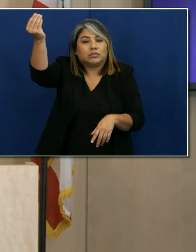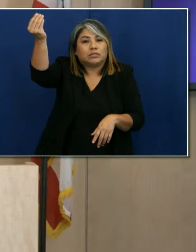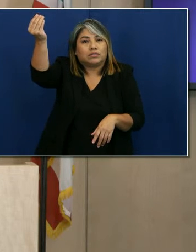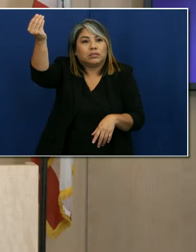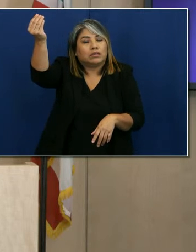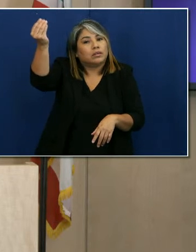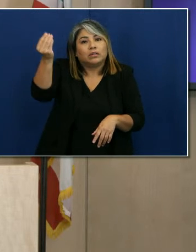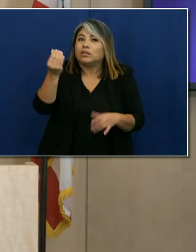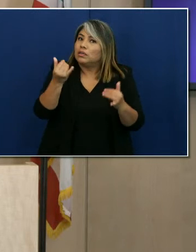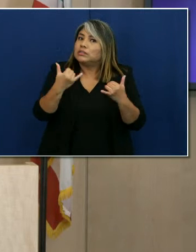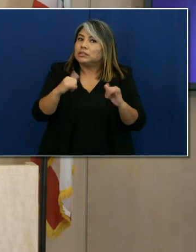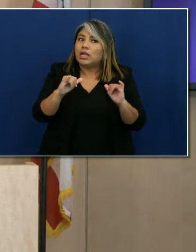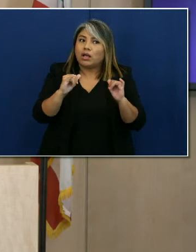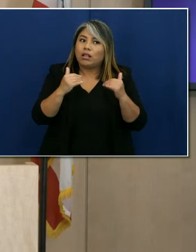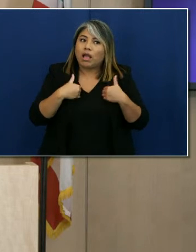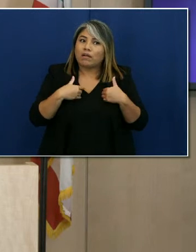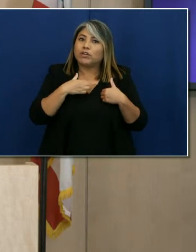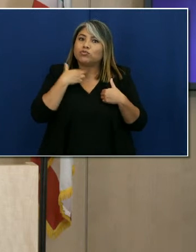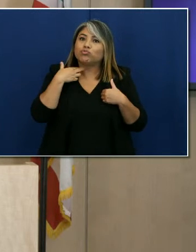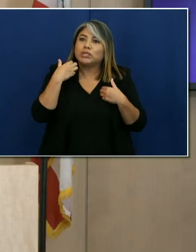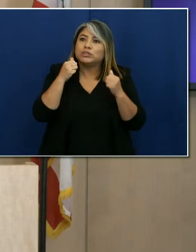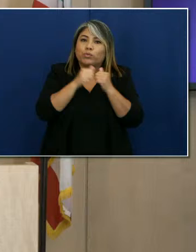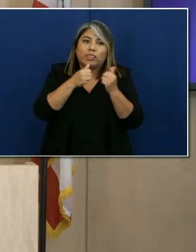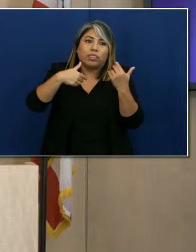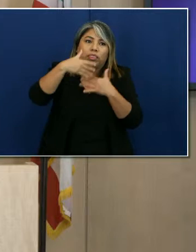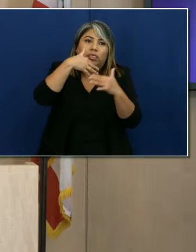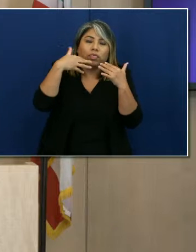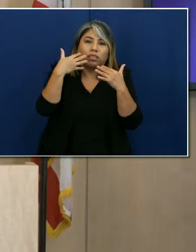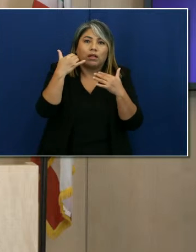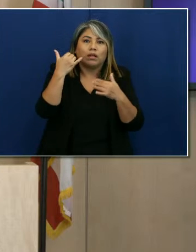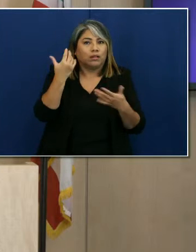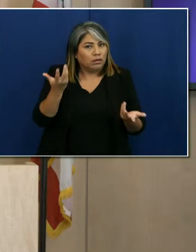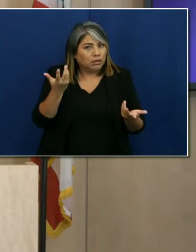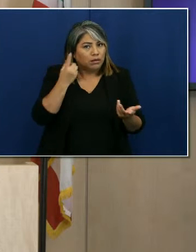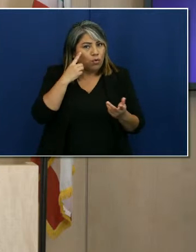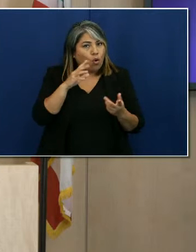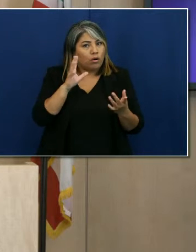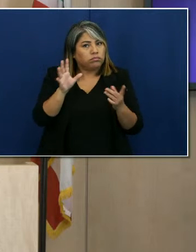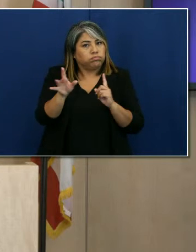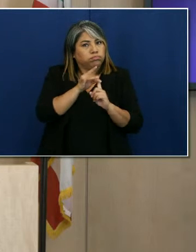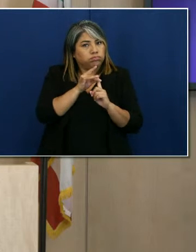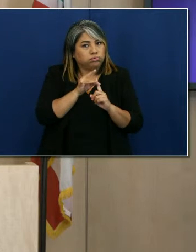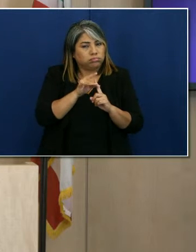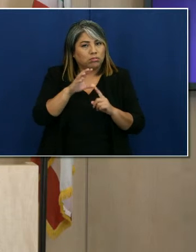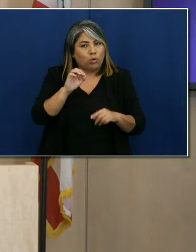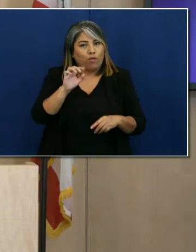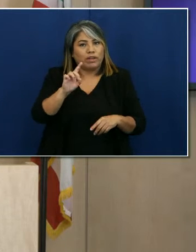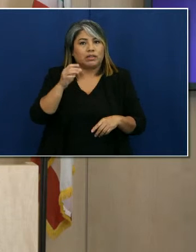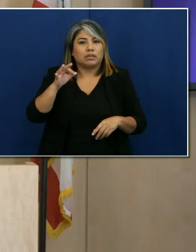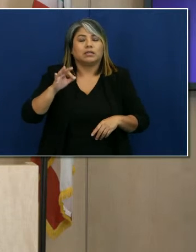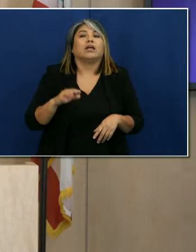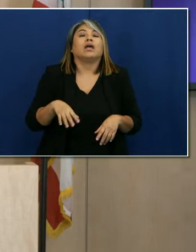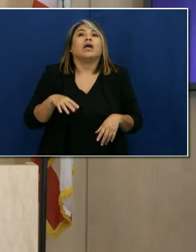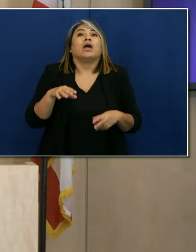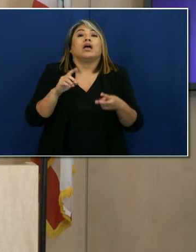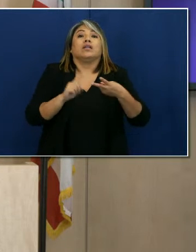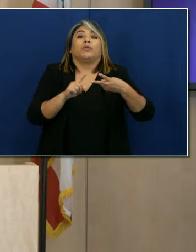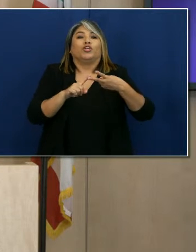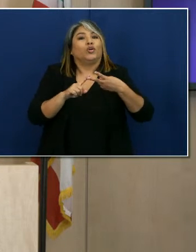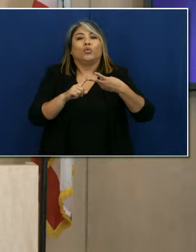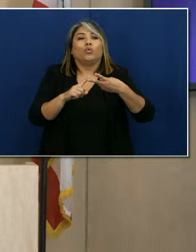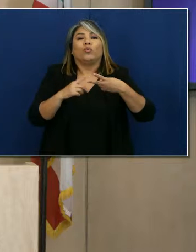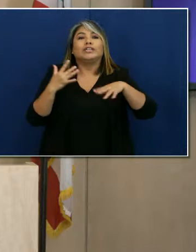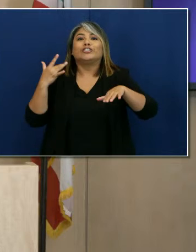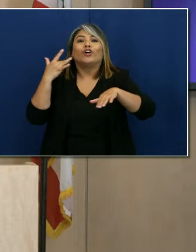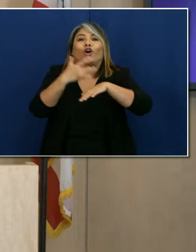not remove a risk for contracting COVID-19, number one. Number two, it's a bit early to determine